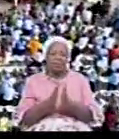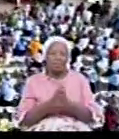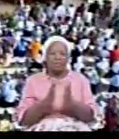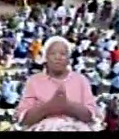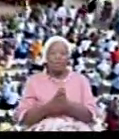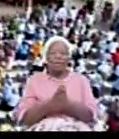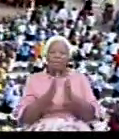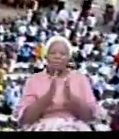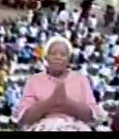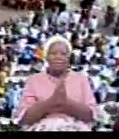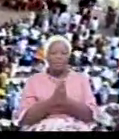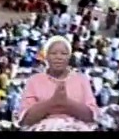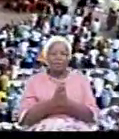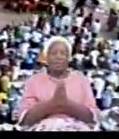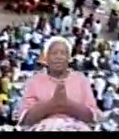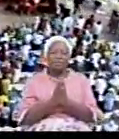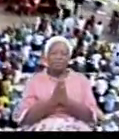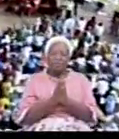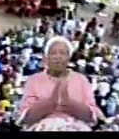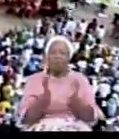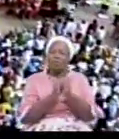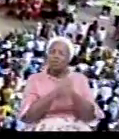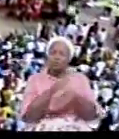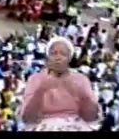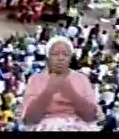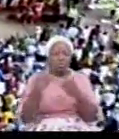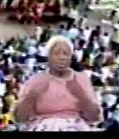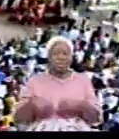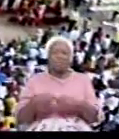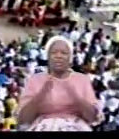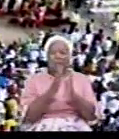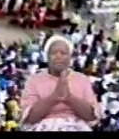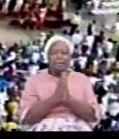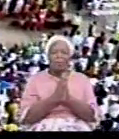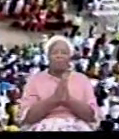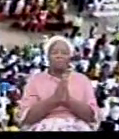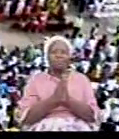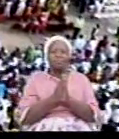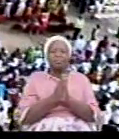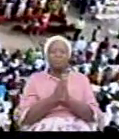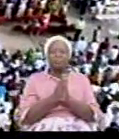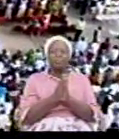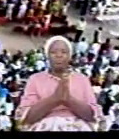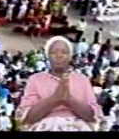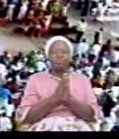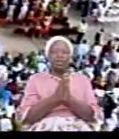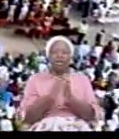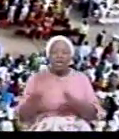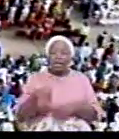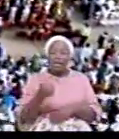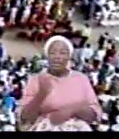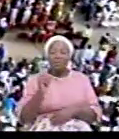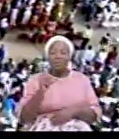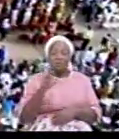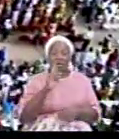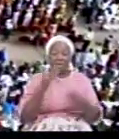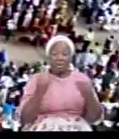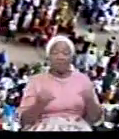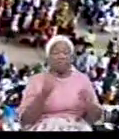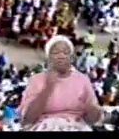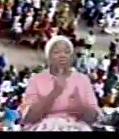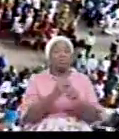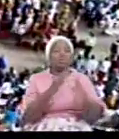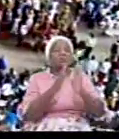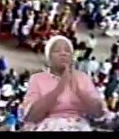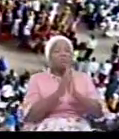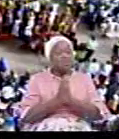there, if you are watching a television anywhere, if you're on social media, this is the time to pray. Pray